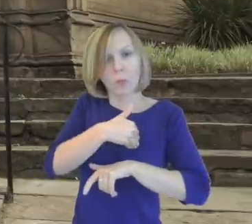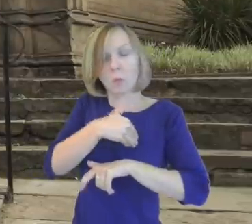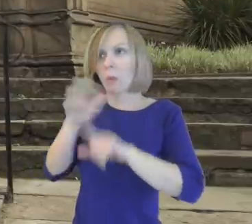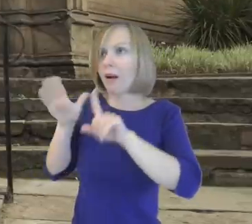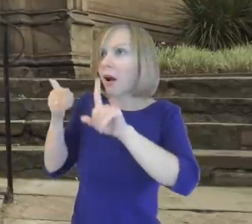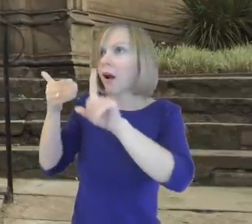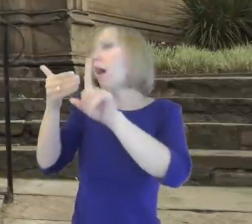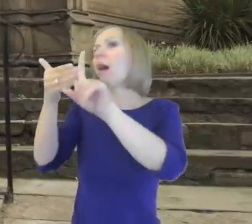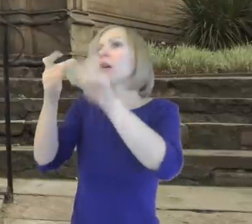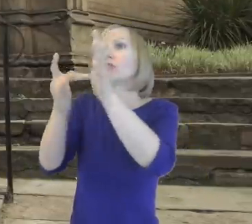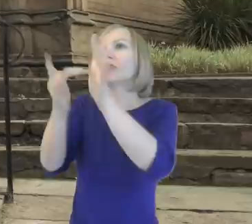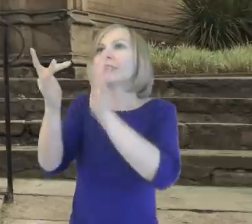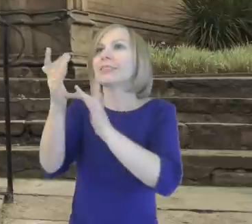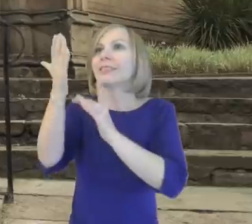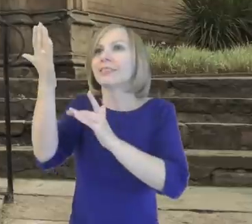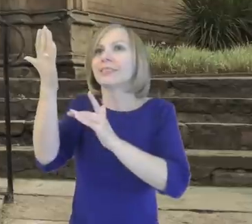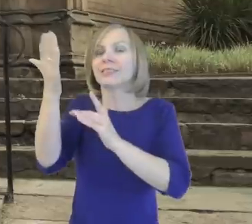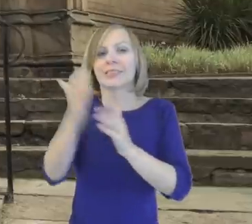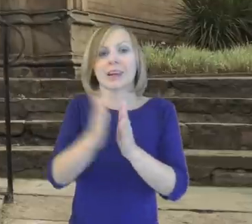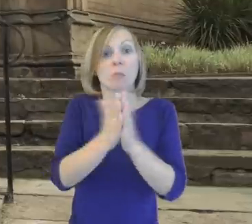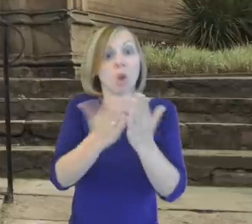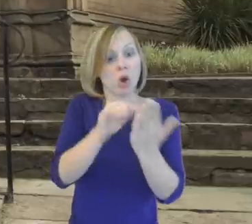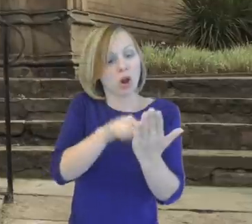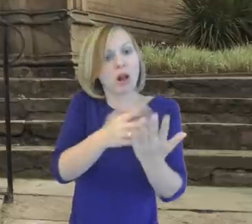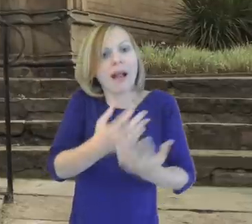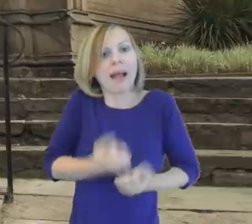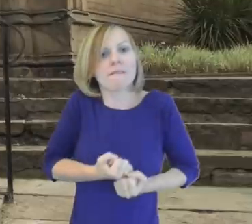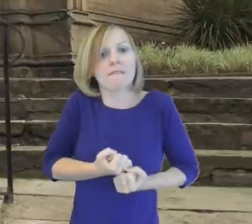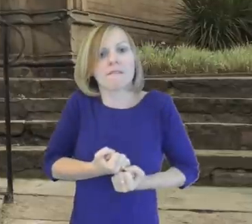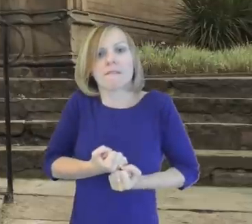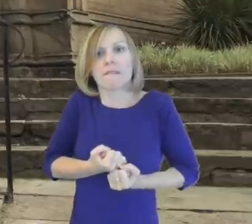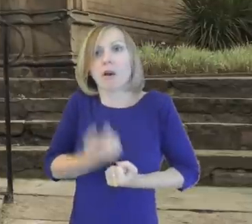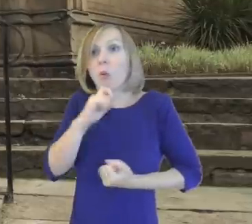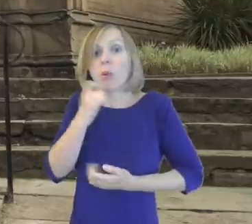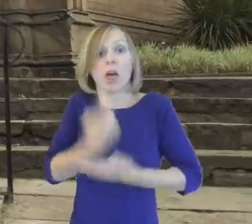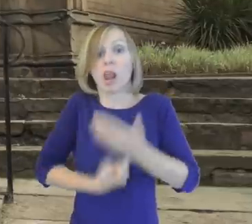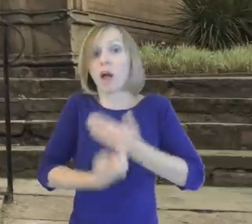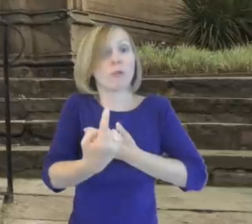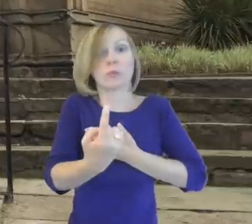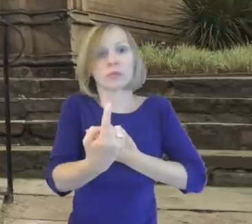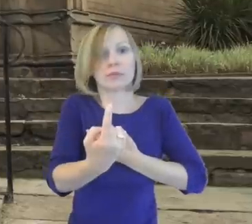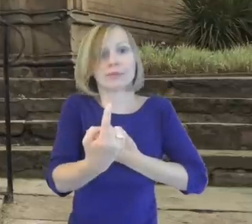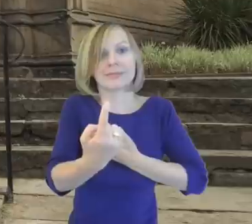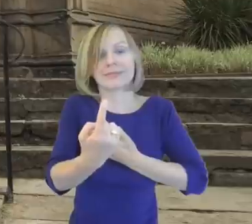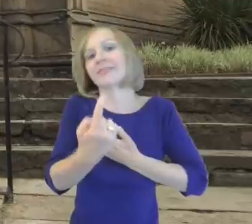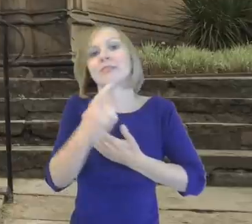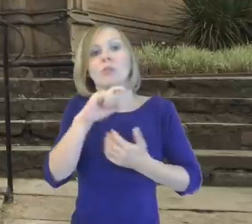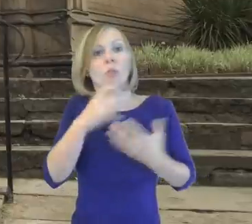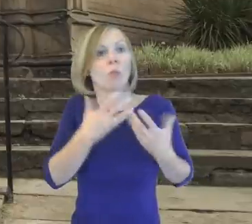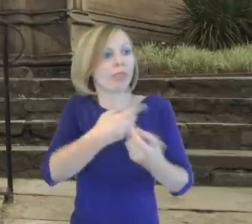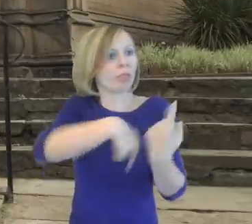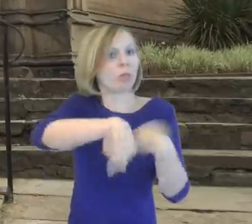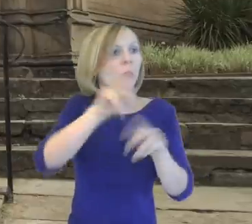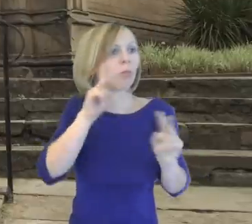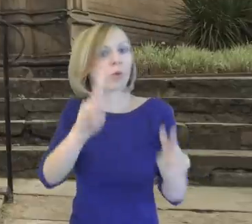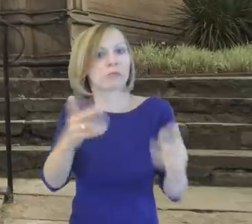we will not walk alone. I promise you that we will walk with everyone who has watched this video today.